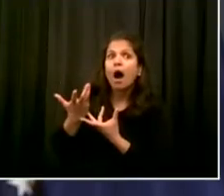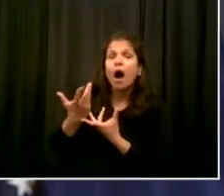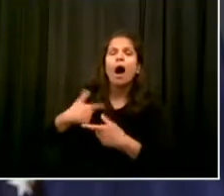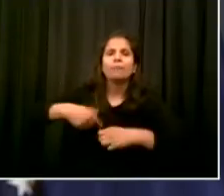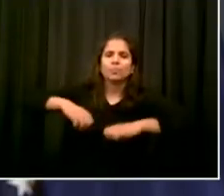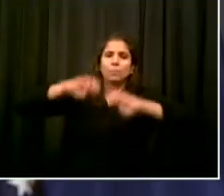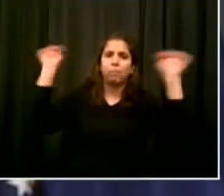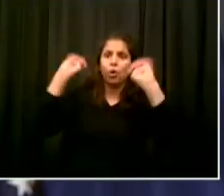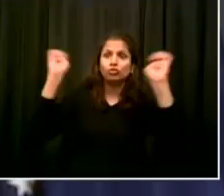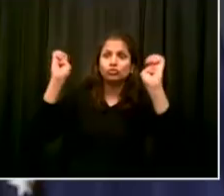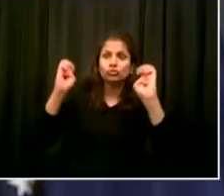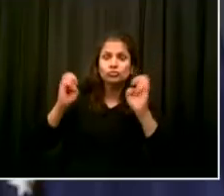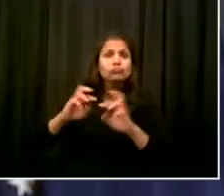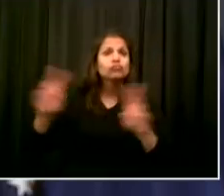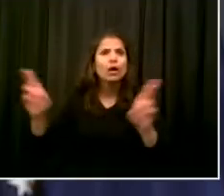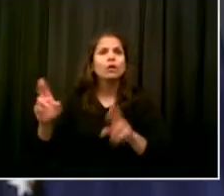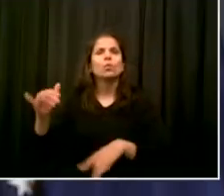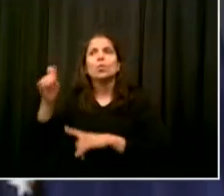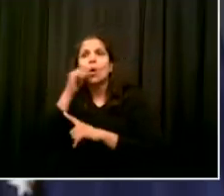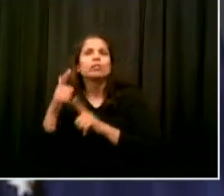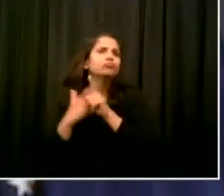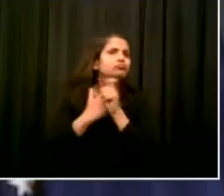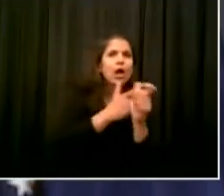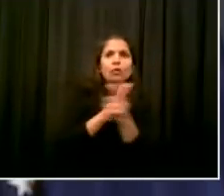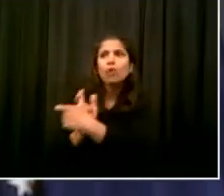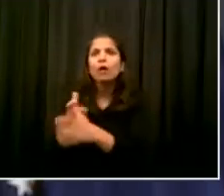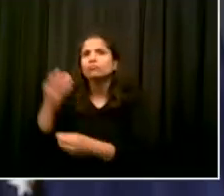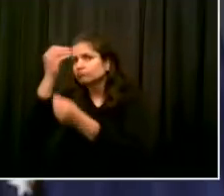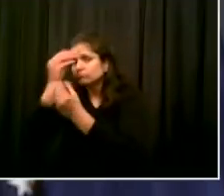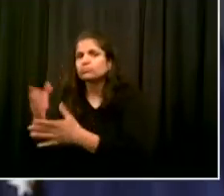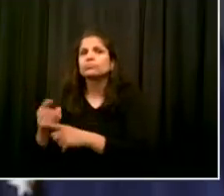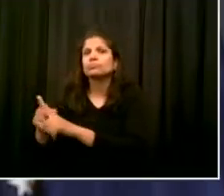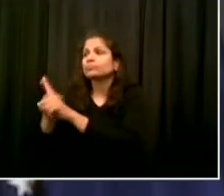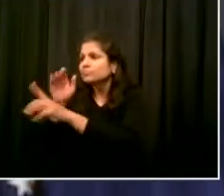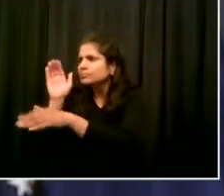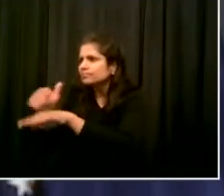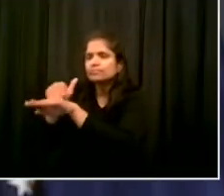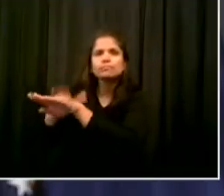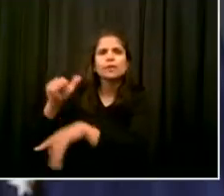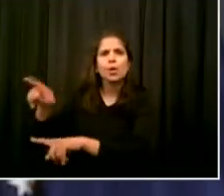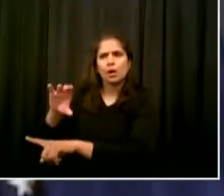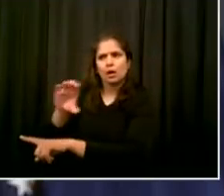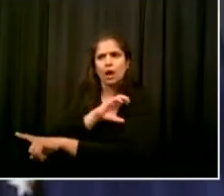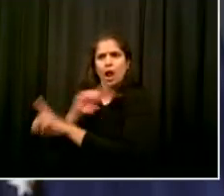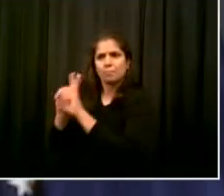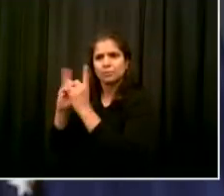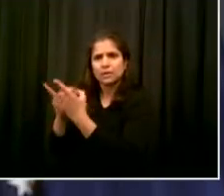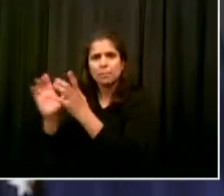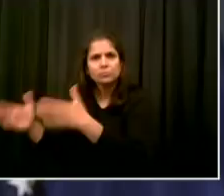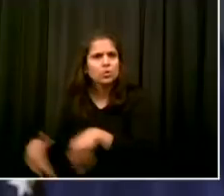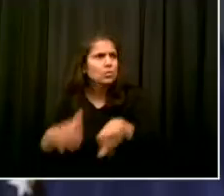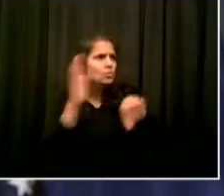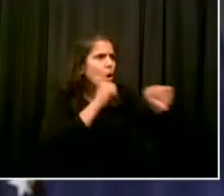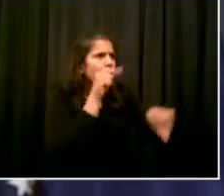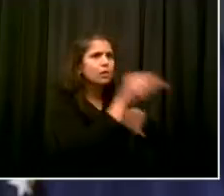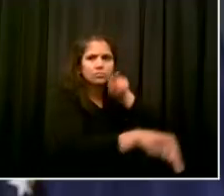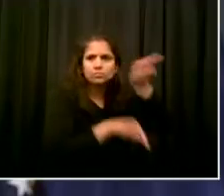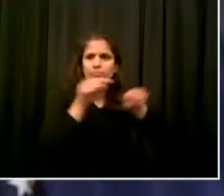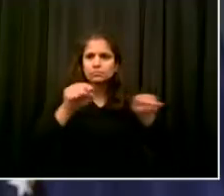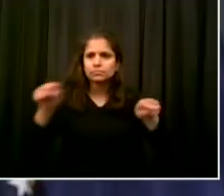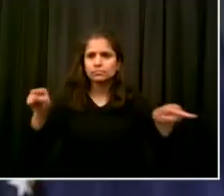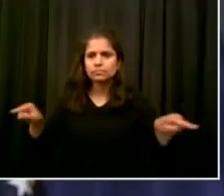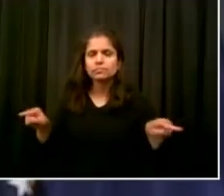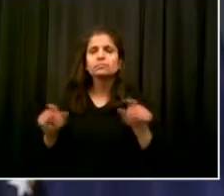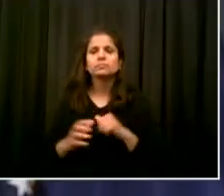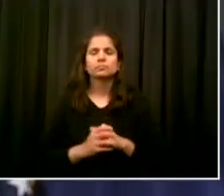witnessed on this weekend and the other times that we have spoken and you have visited the community, Mr. Mayor, the work